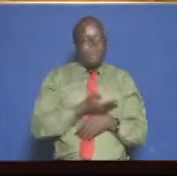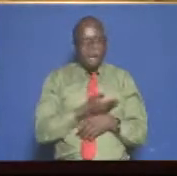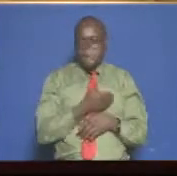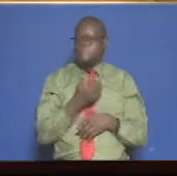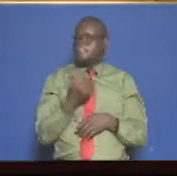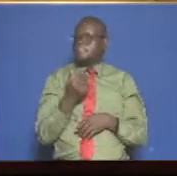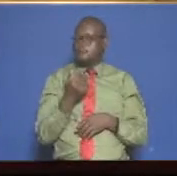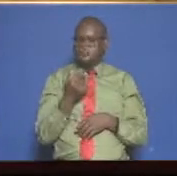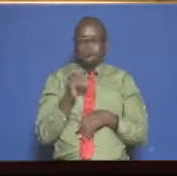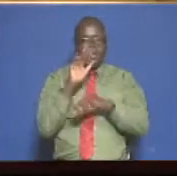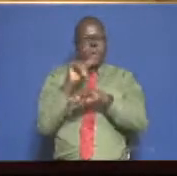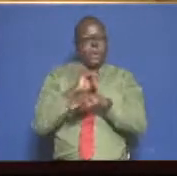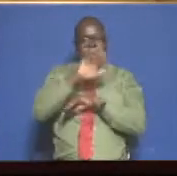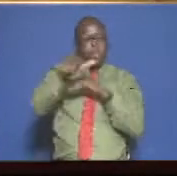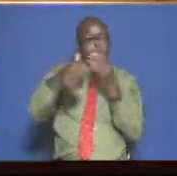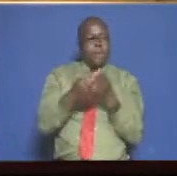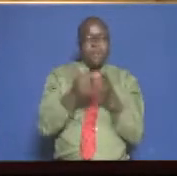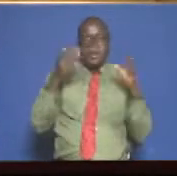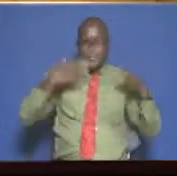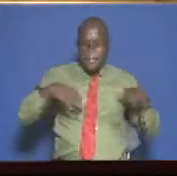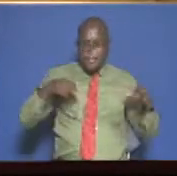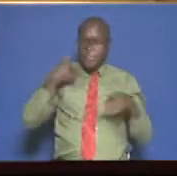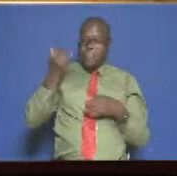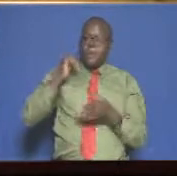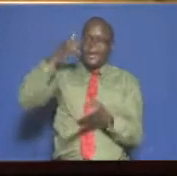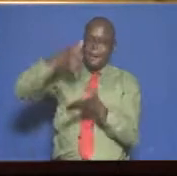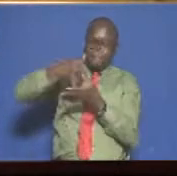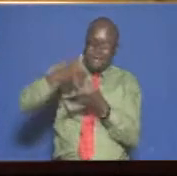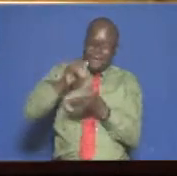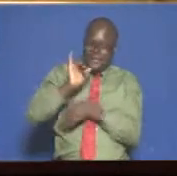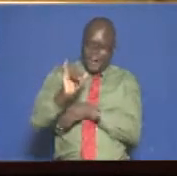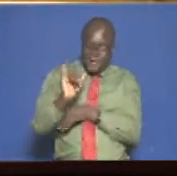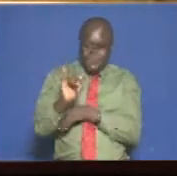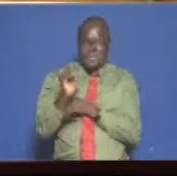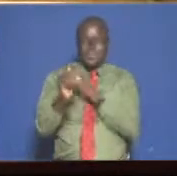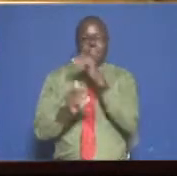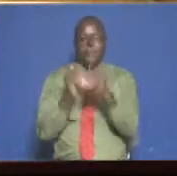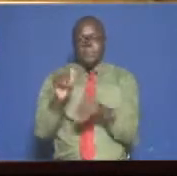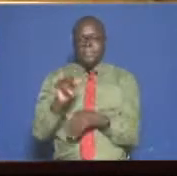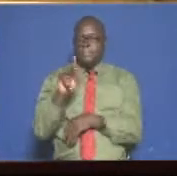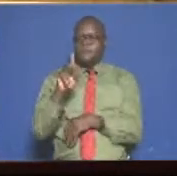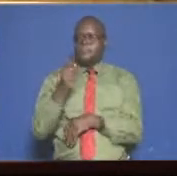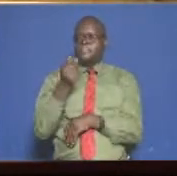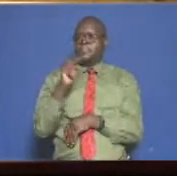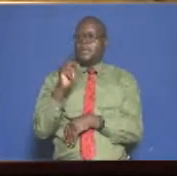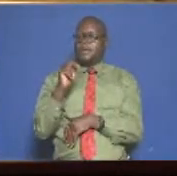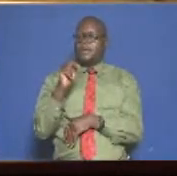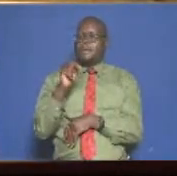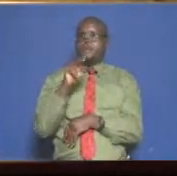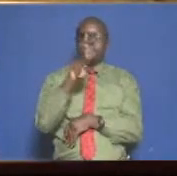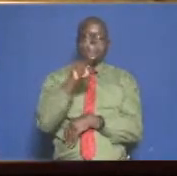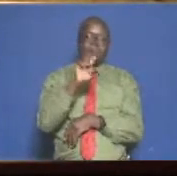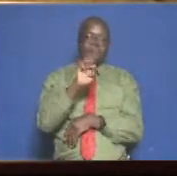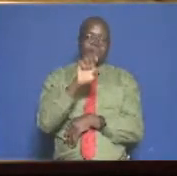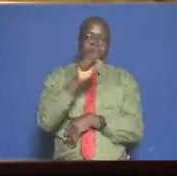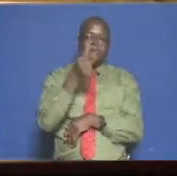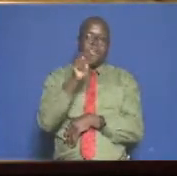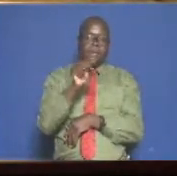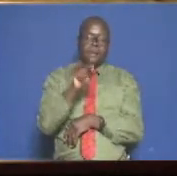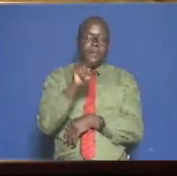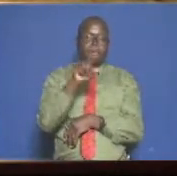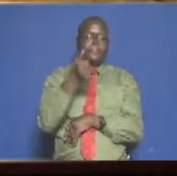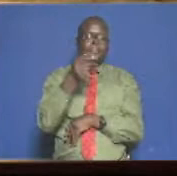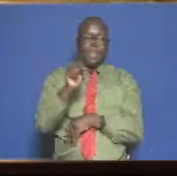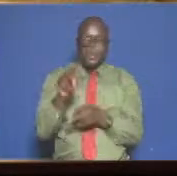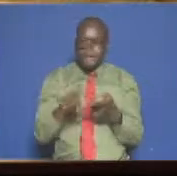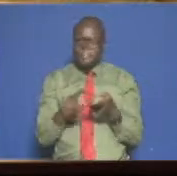call everybody who is in the whole chain, from KenGen, from Kenya Power, from the ministry, from